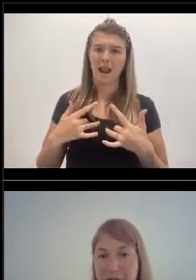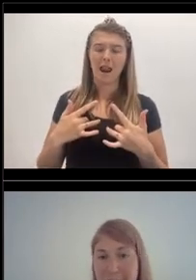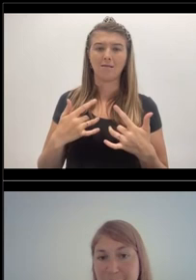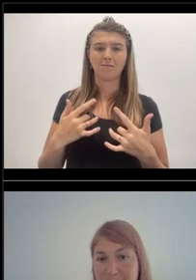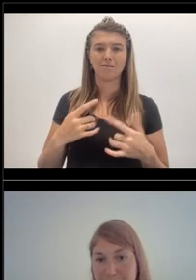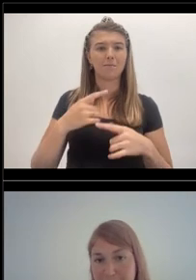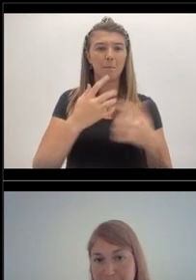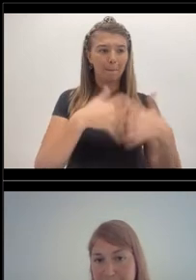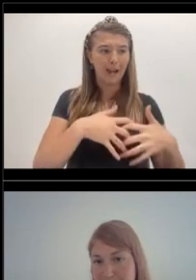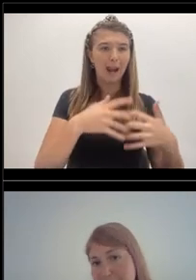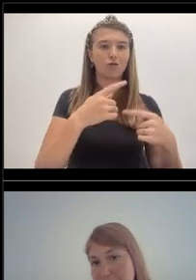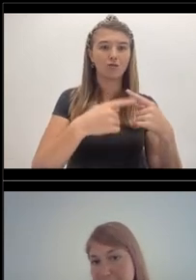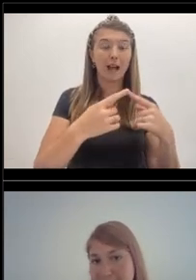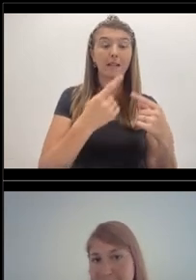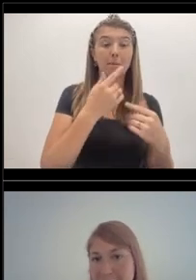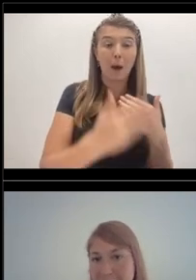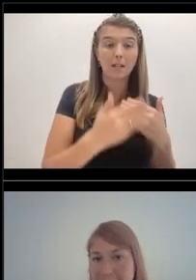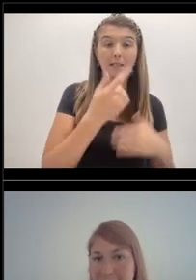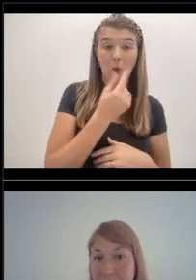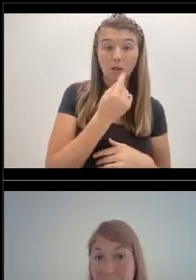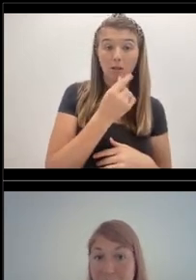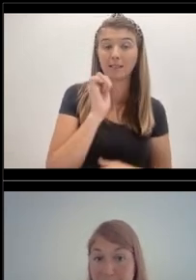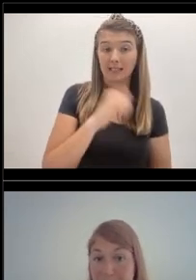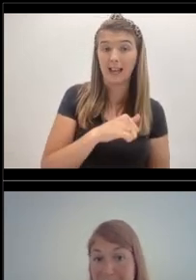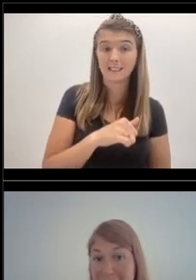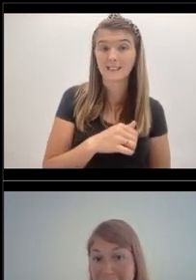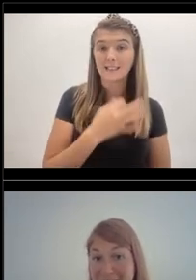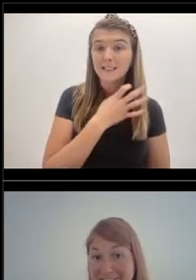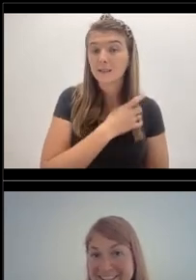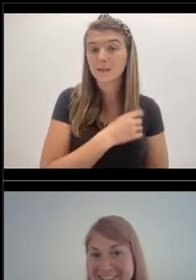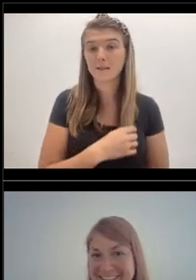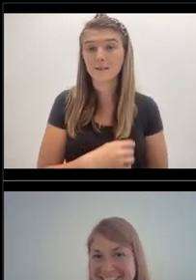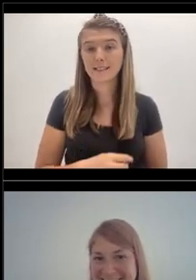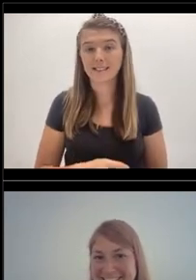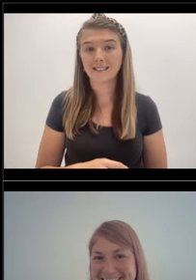much as possible. And interesting.